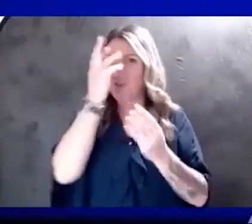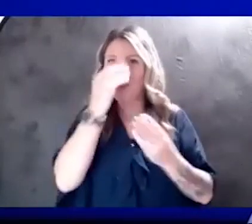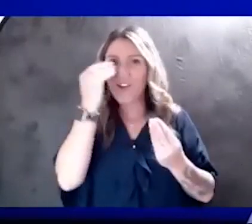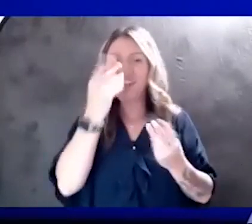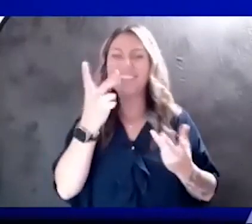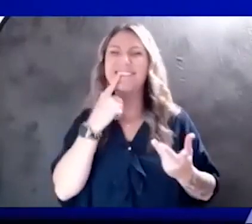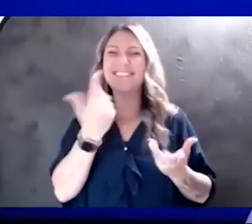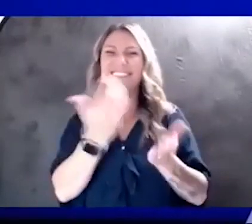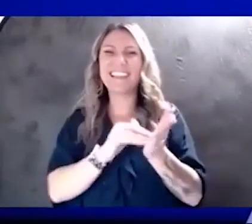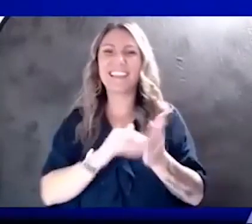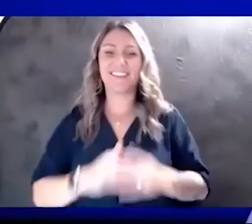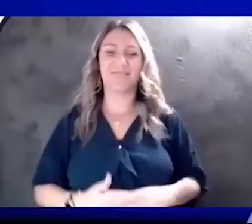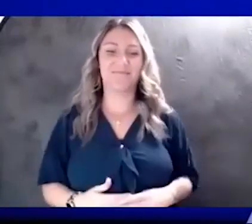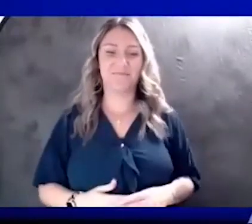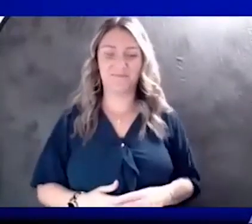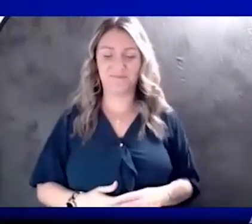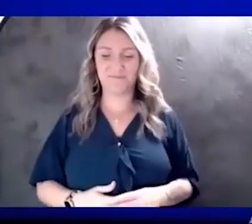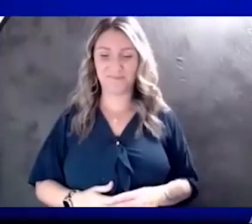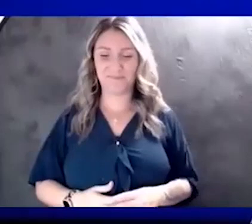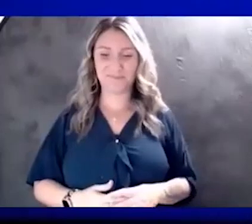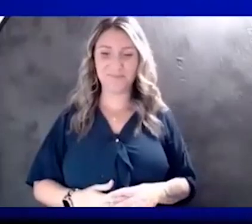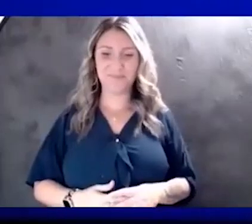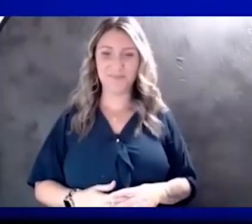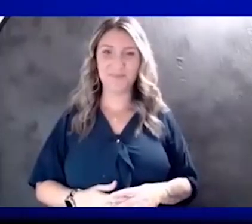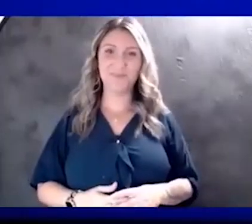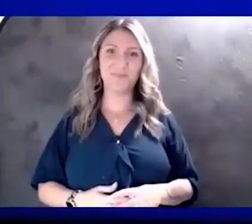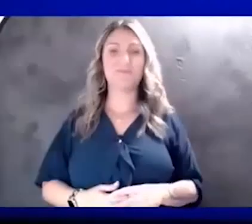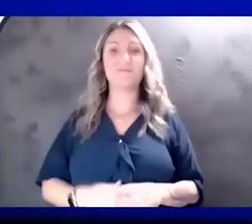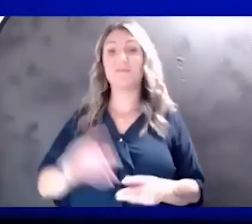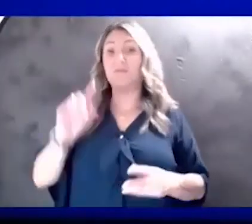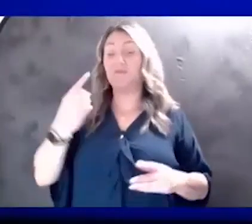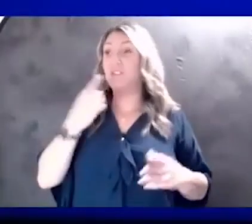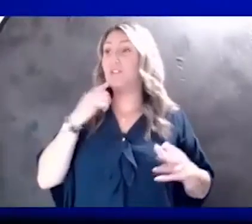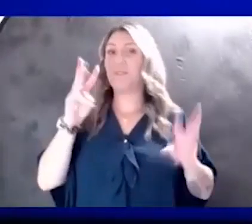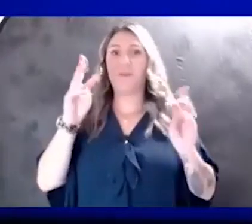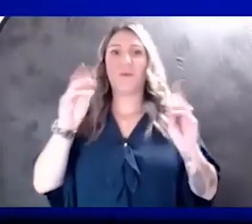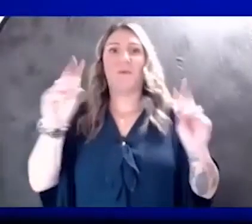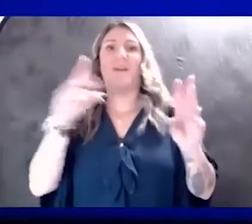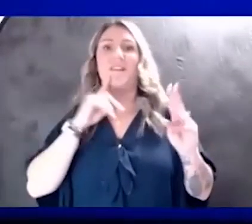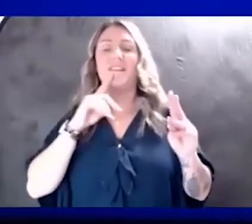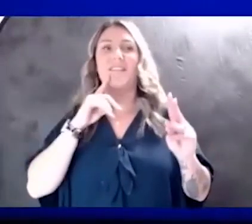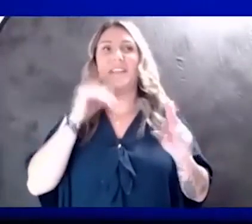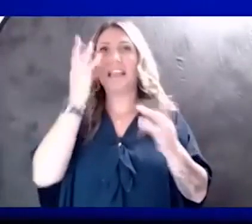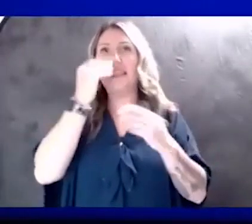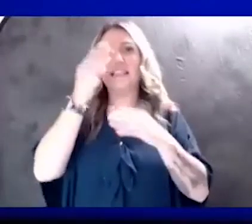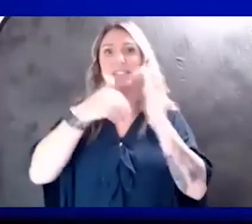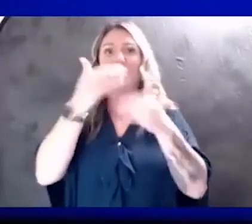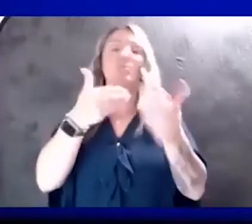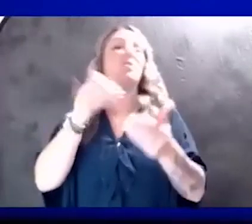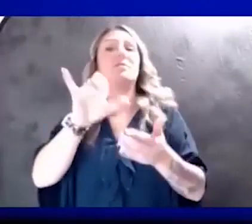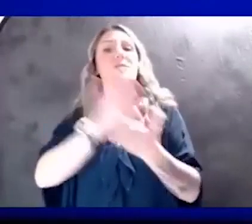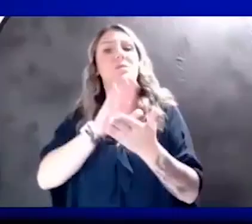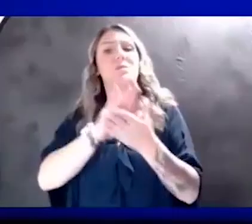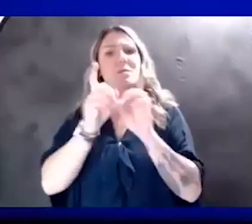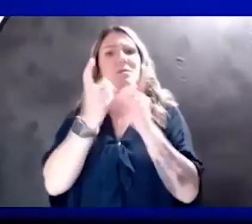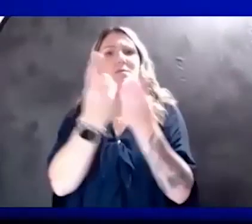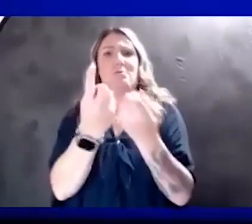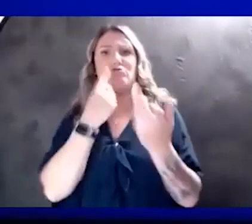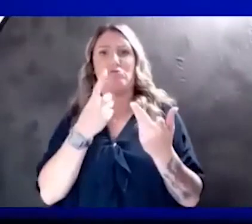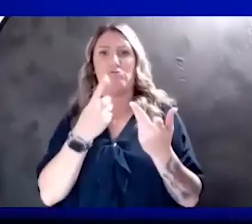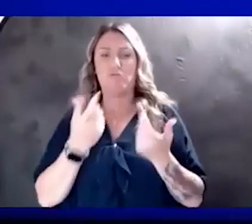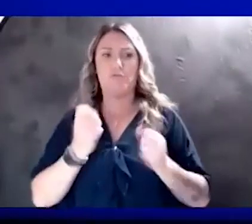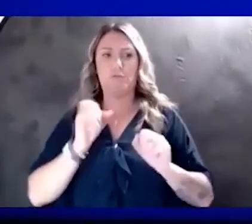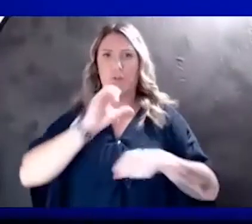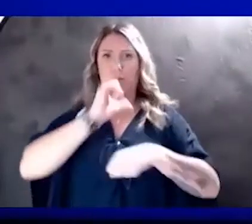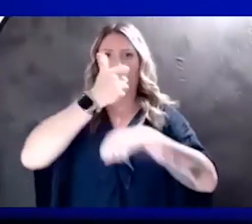So the first bit just being, wow, listen to that process that the school district is going through to try to put into place things